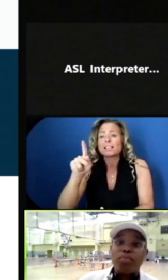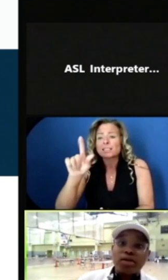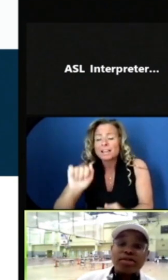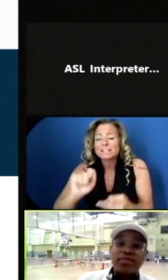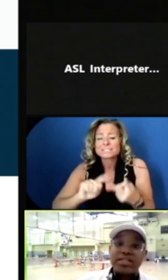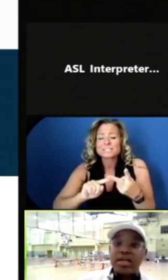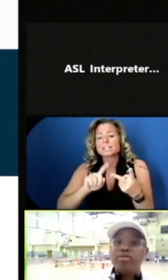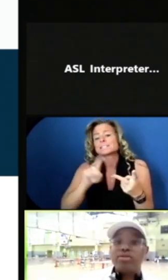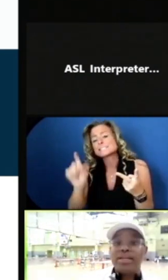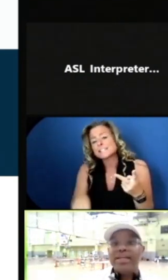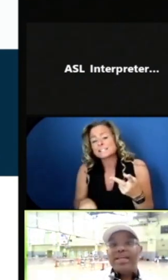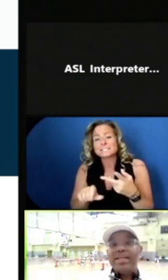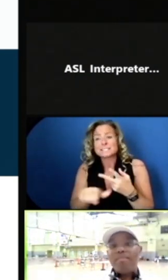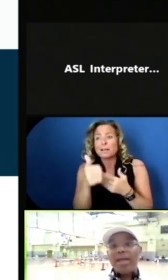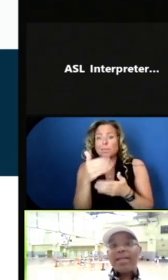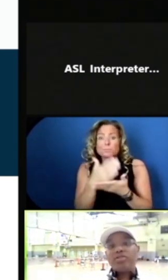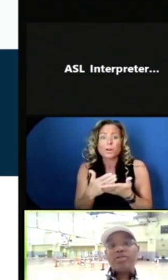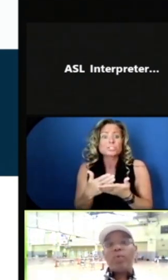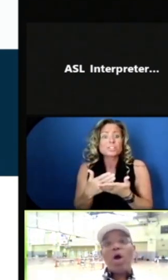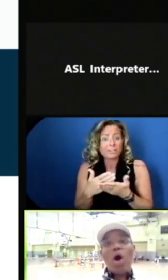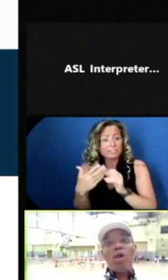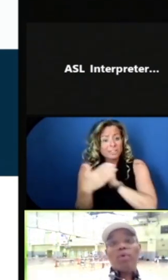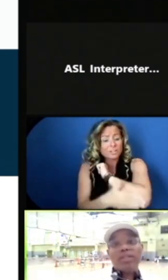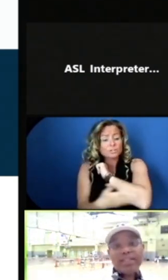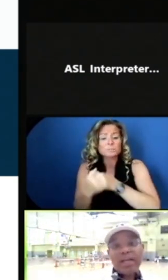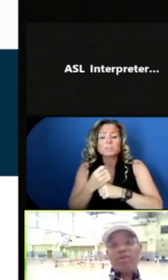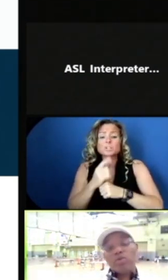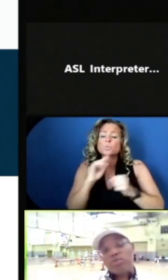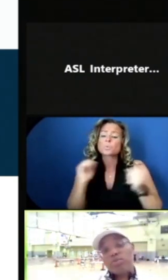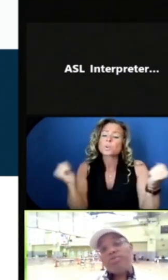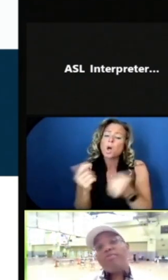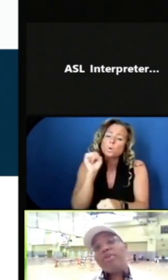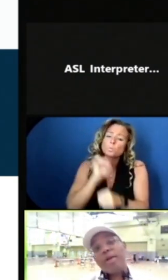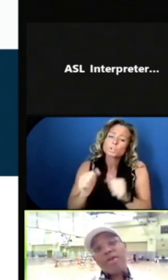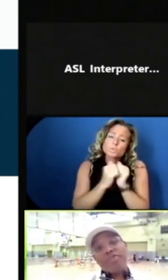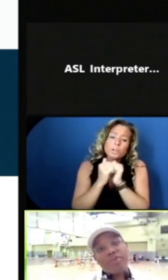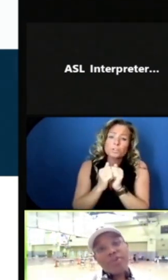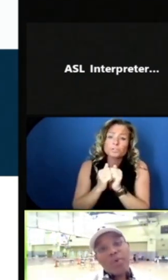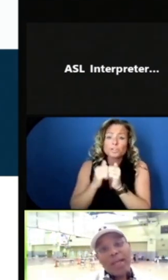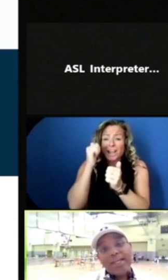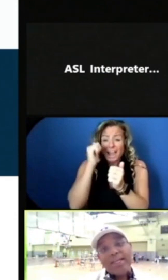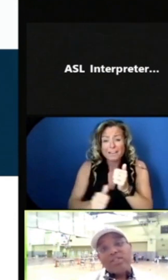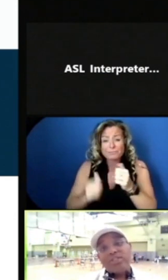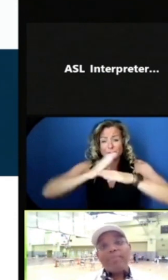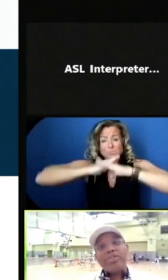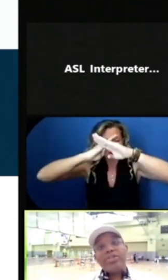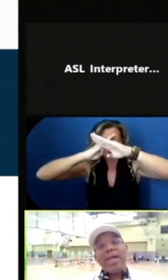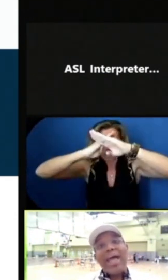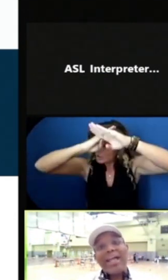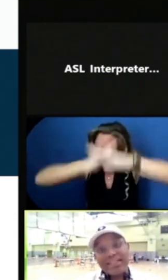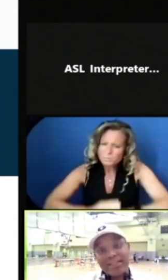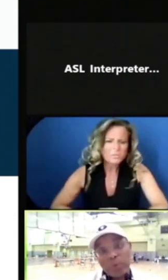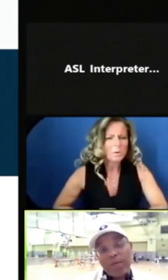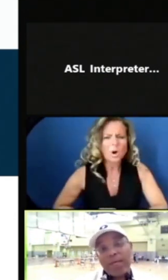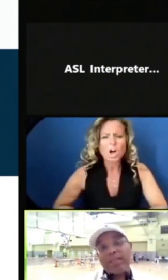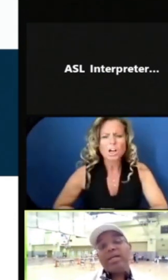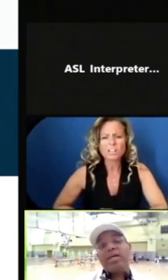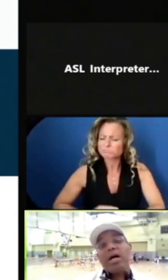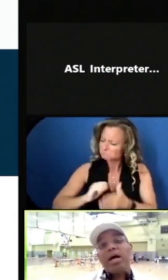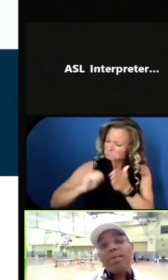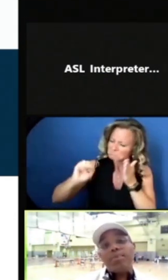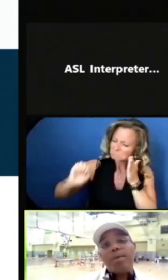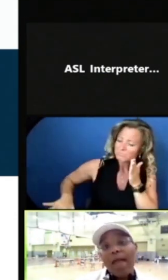and other parts of this country, and making sure that we all work together to remove every barrier that stood in the way. Chapter two ends